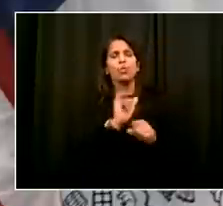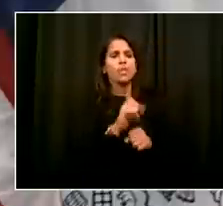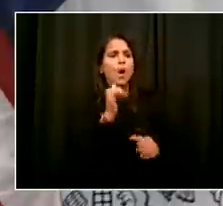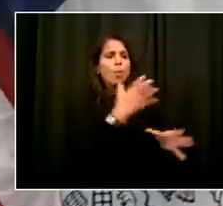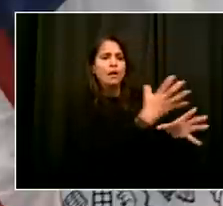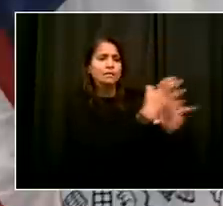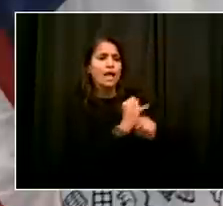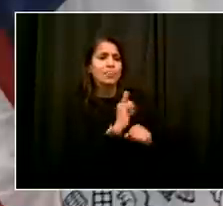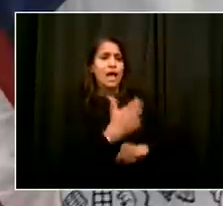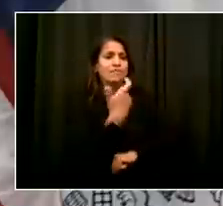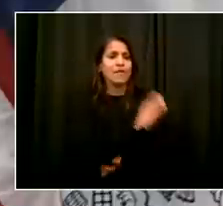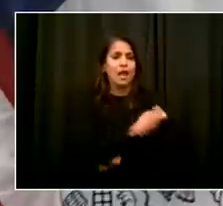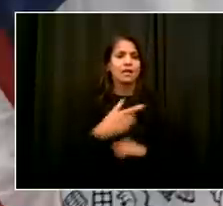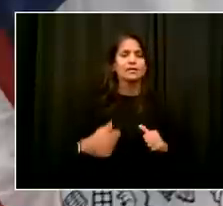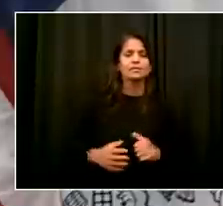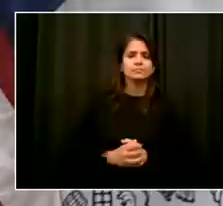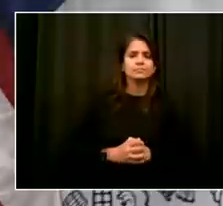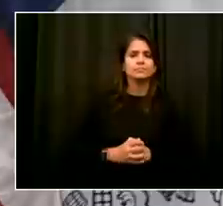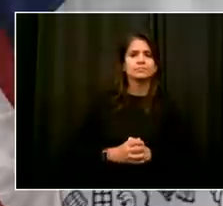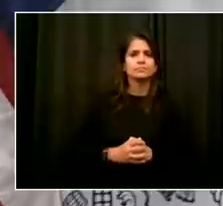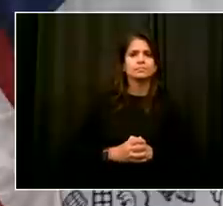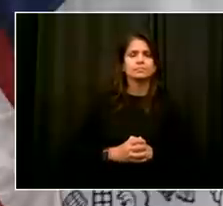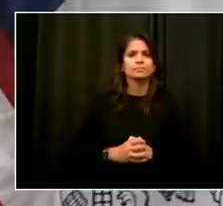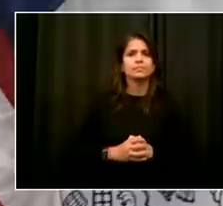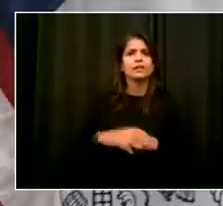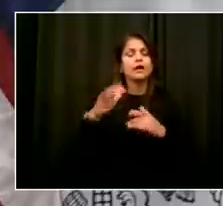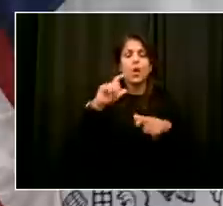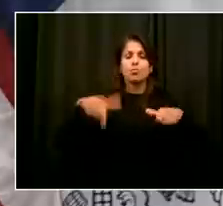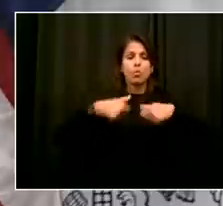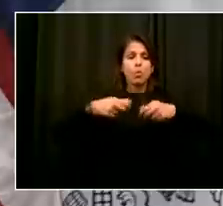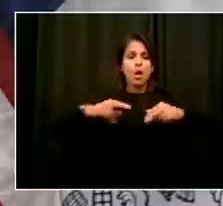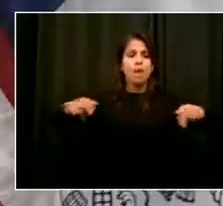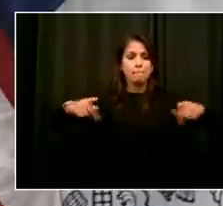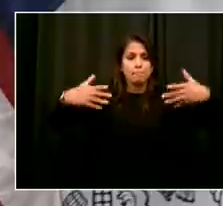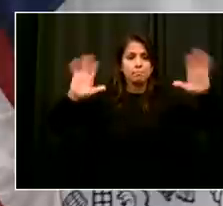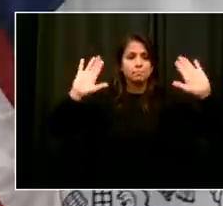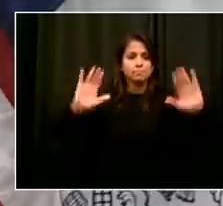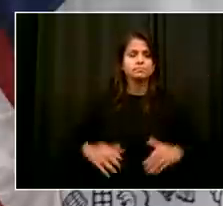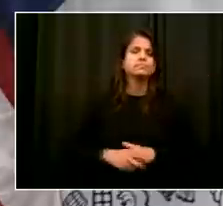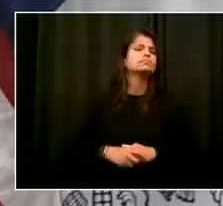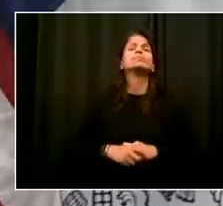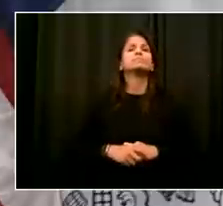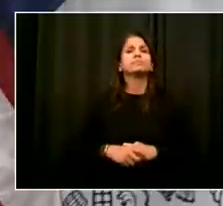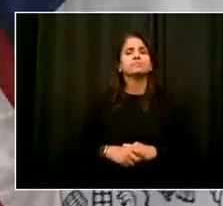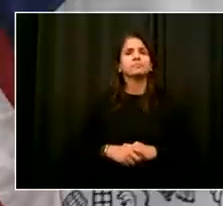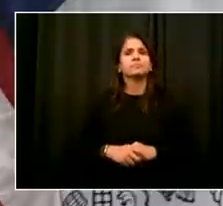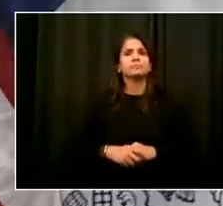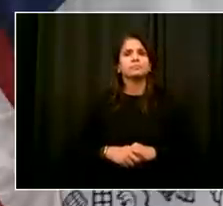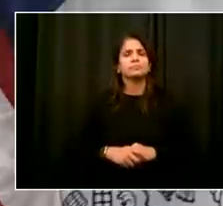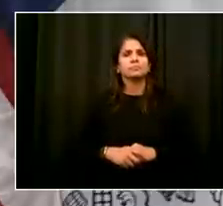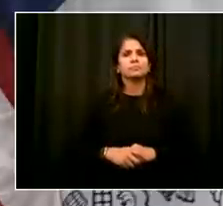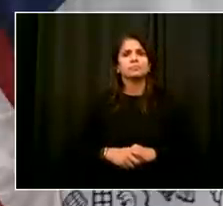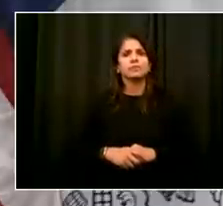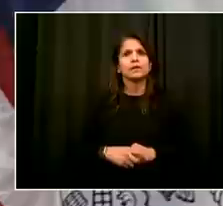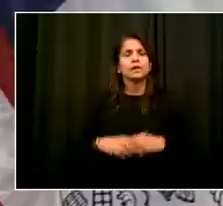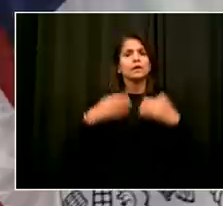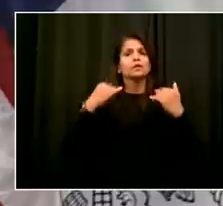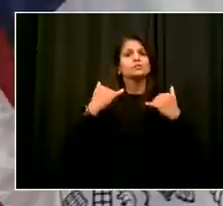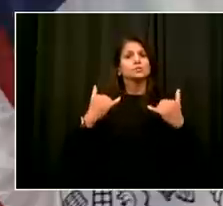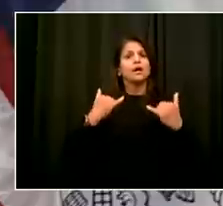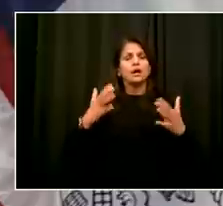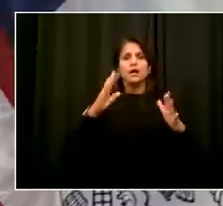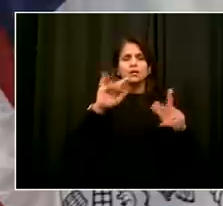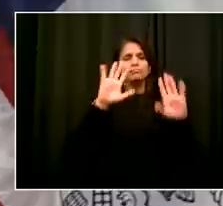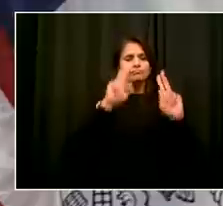going to just end where I started. Very, very poignant day, World AIDS Day, but also